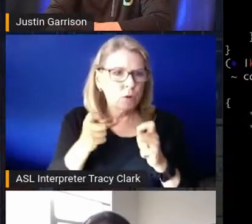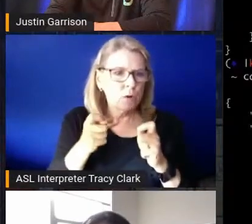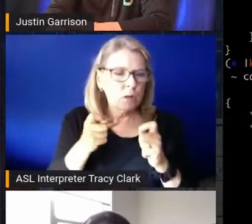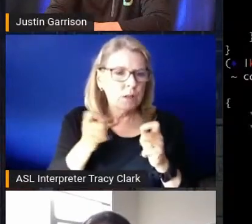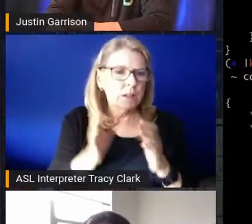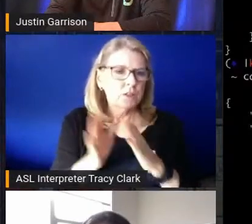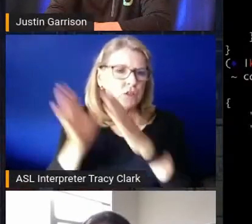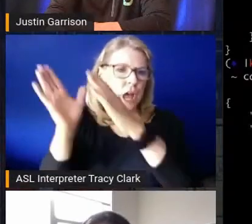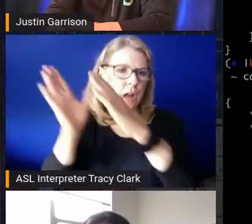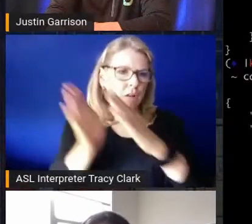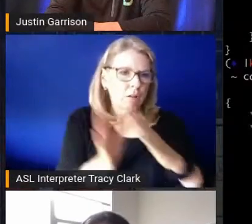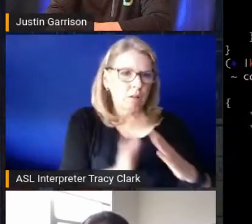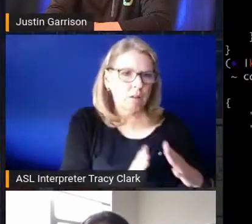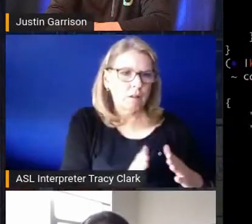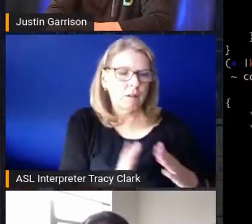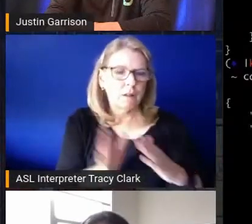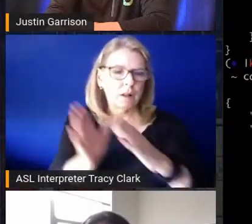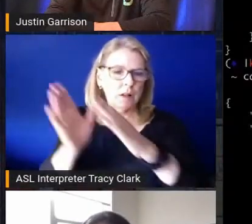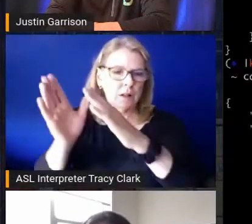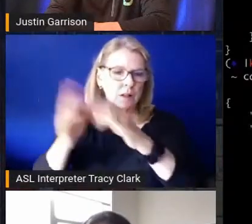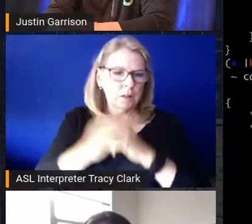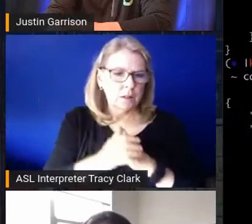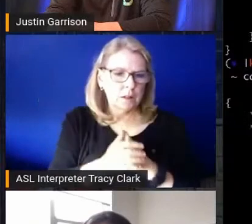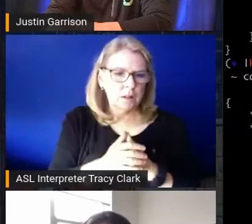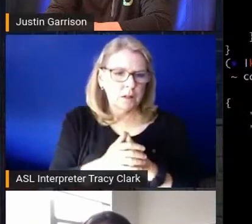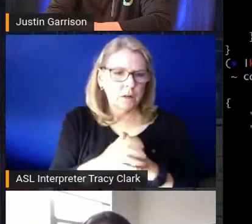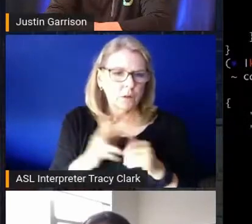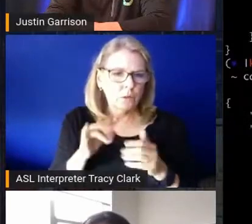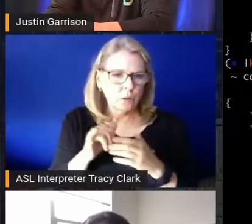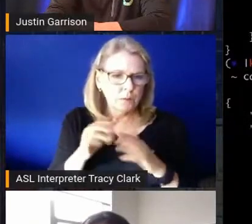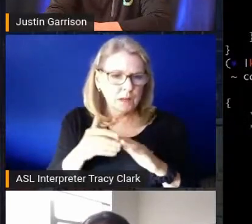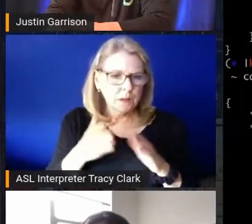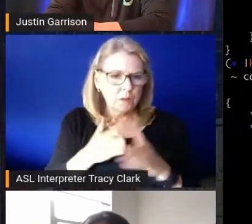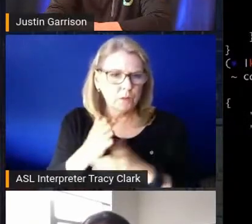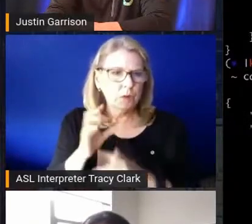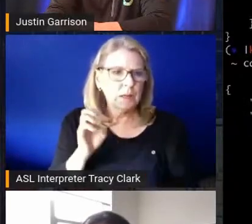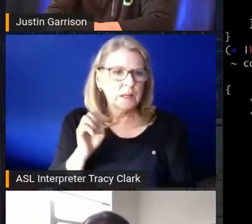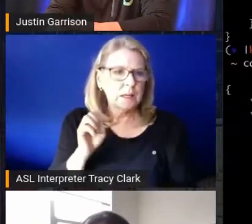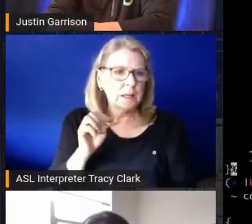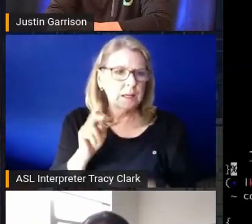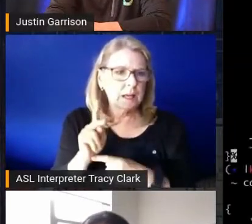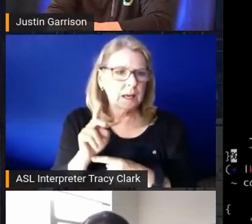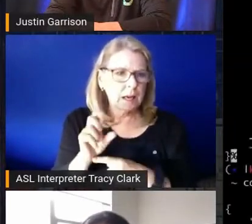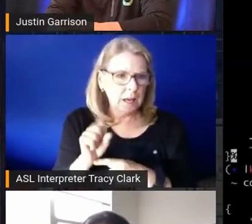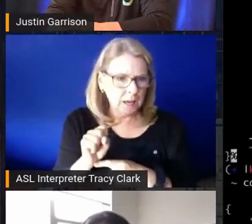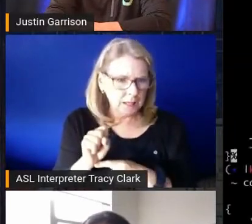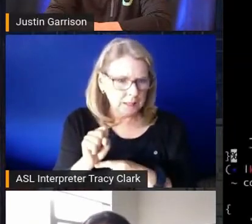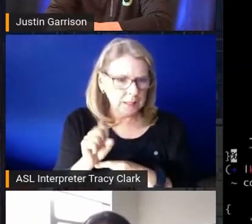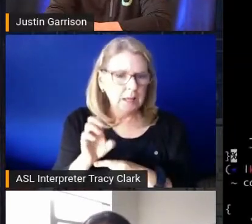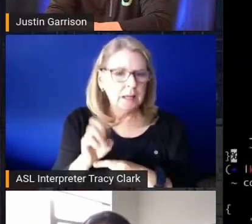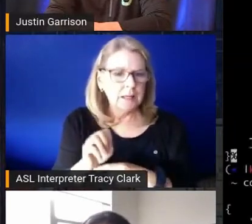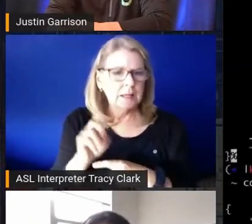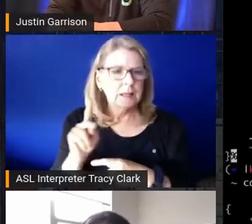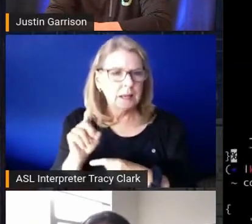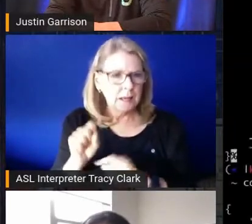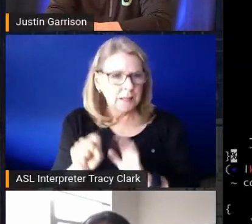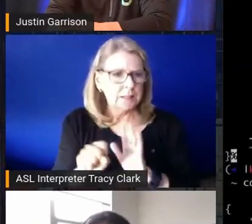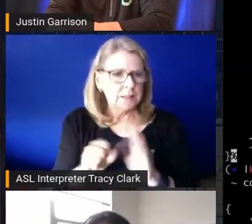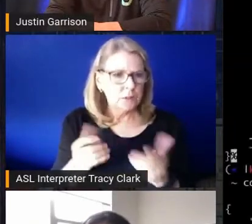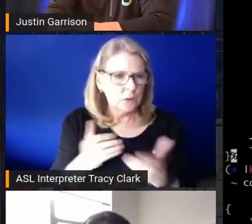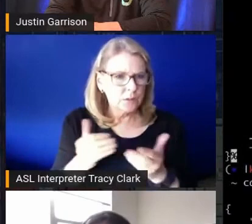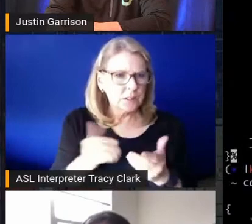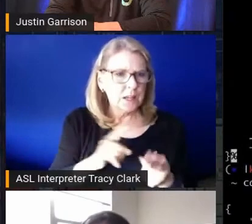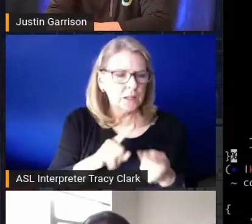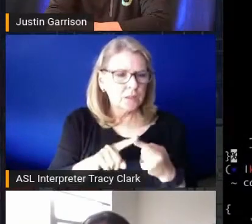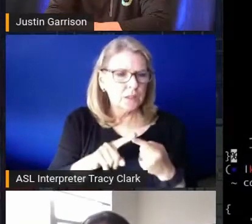for the request when you navigate through EKS console will go through EKS and SSM service until it finally hits the agent running